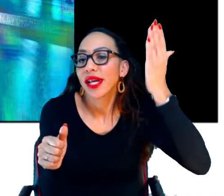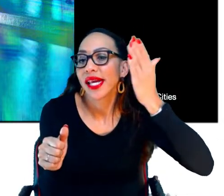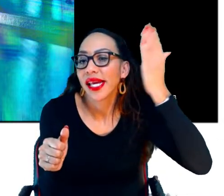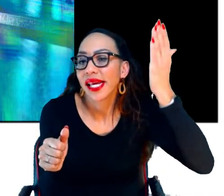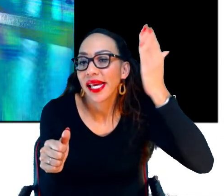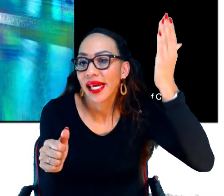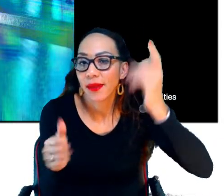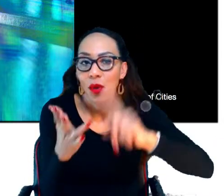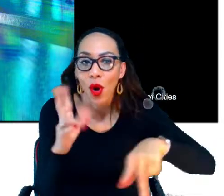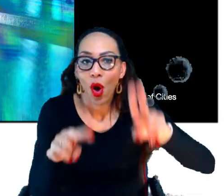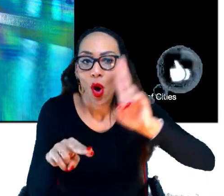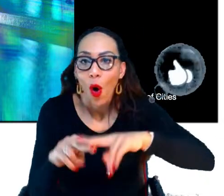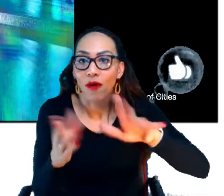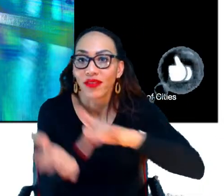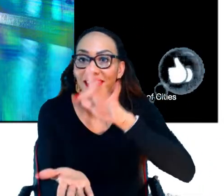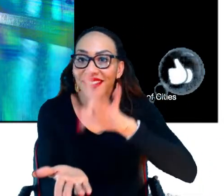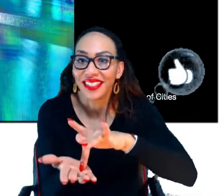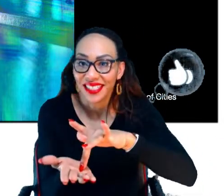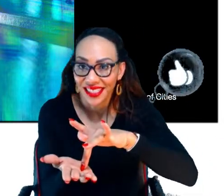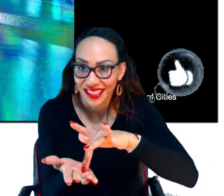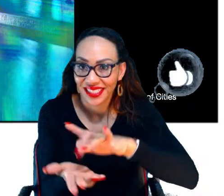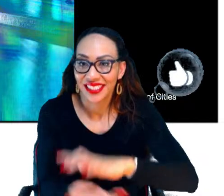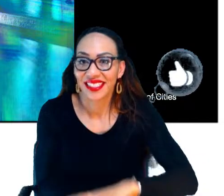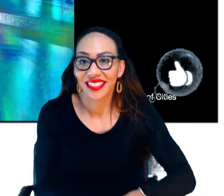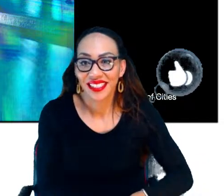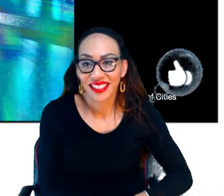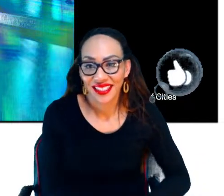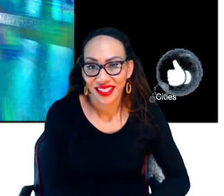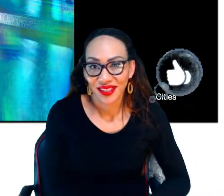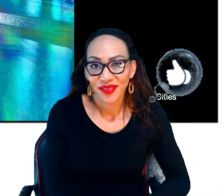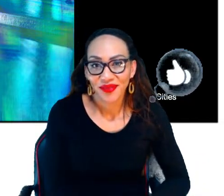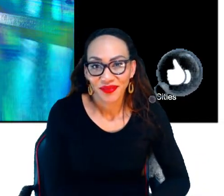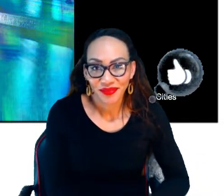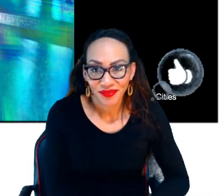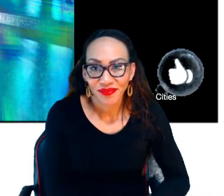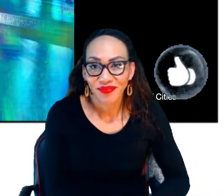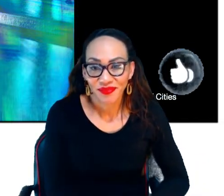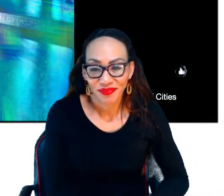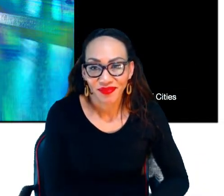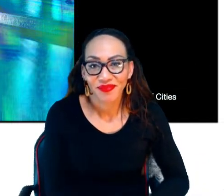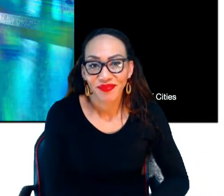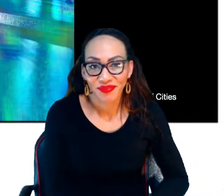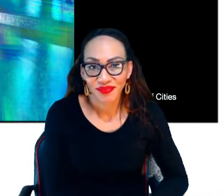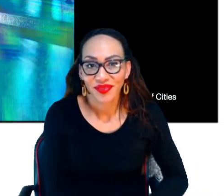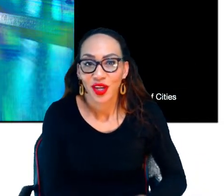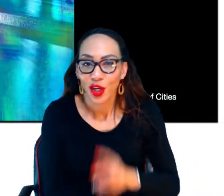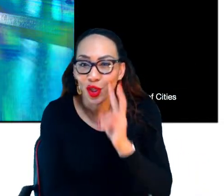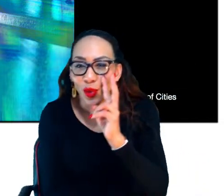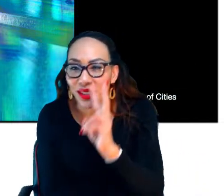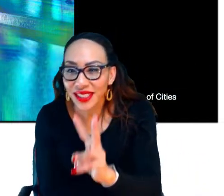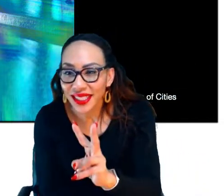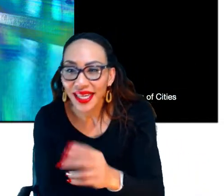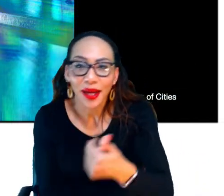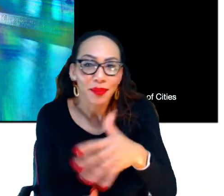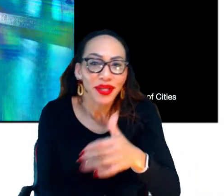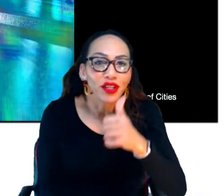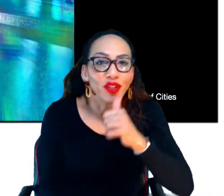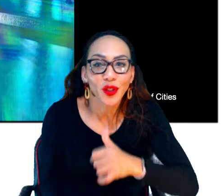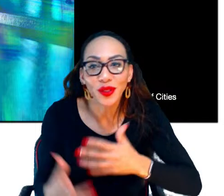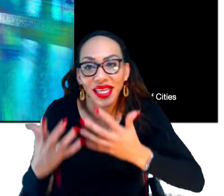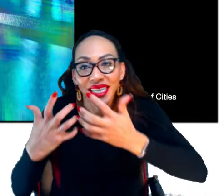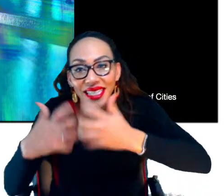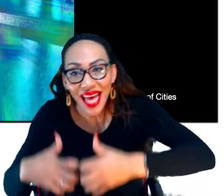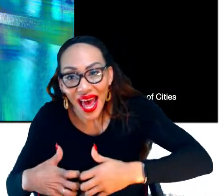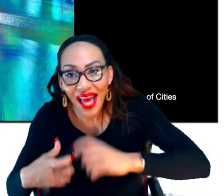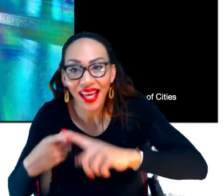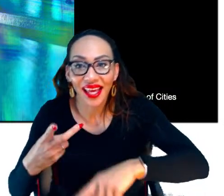and again, I'm still using the same bits of tech. There's a bit of a heat sink there. There's a TV remote there, which